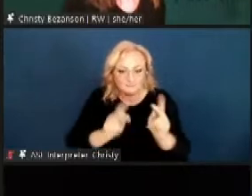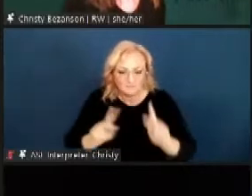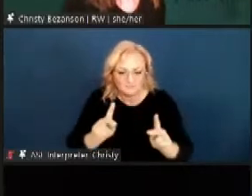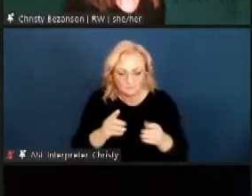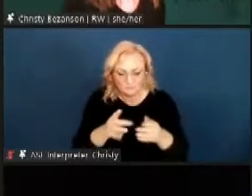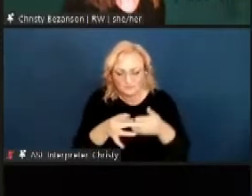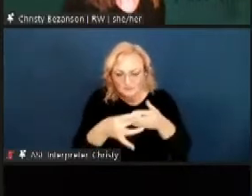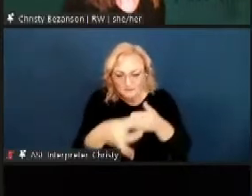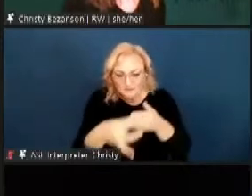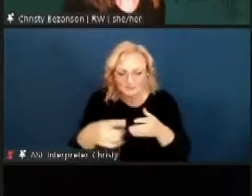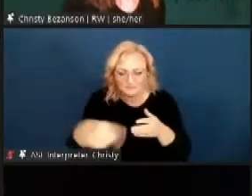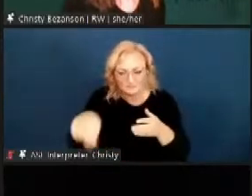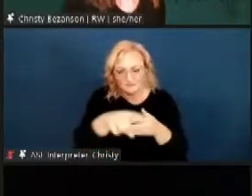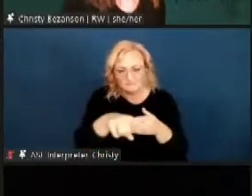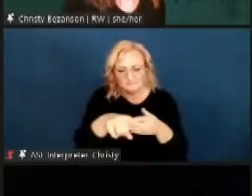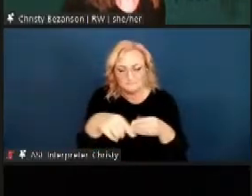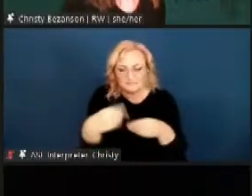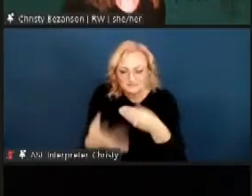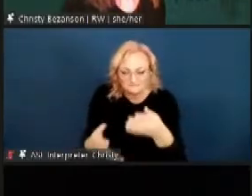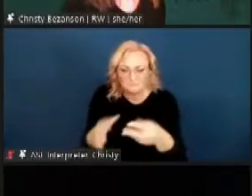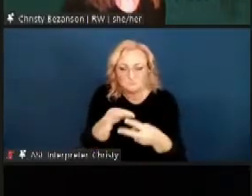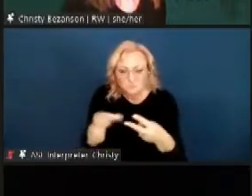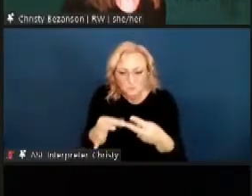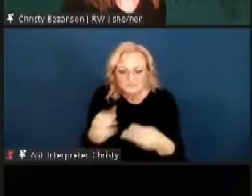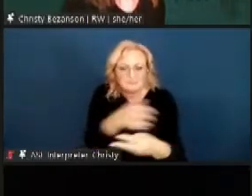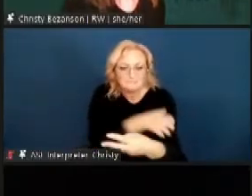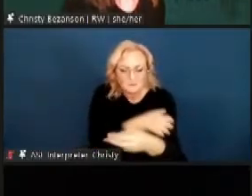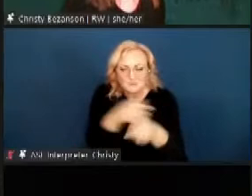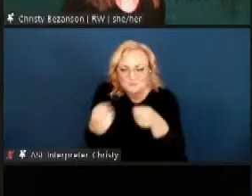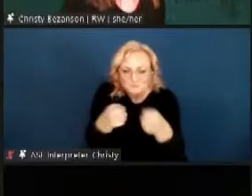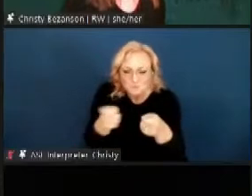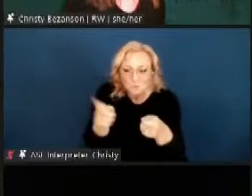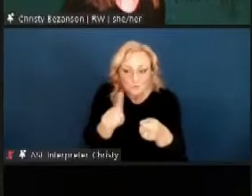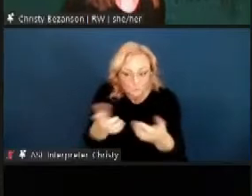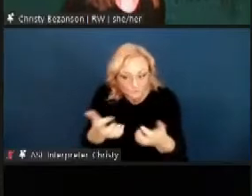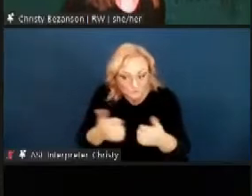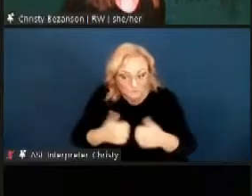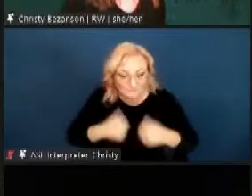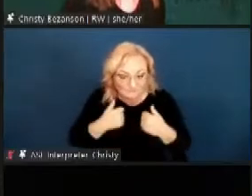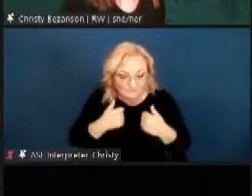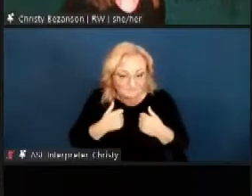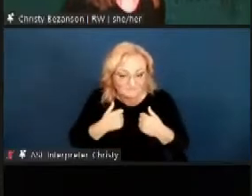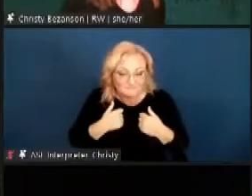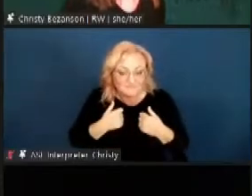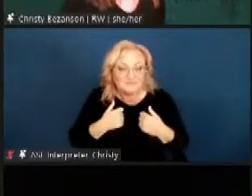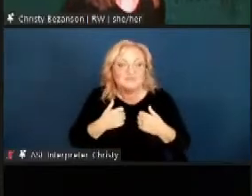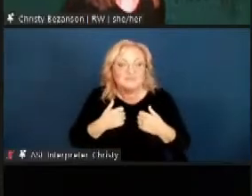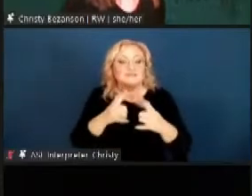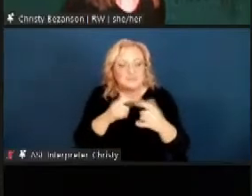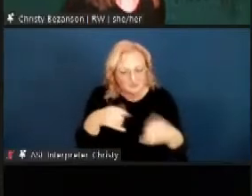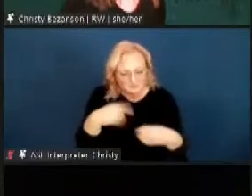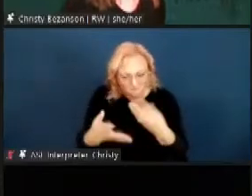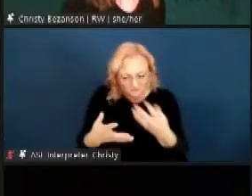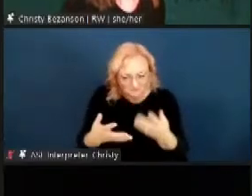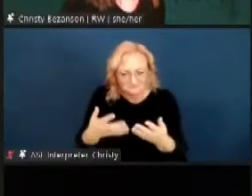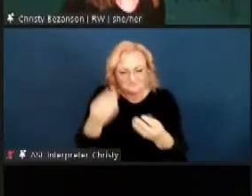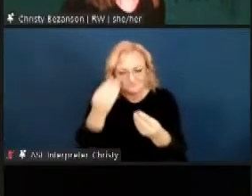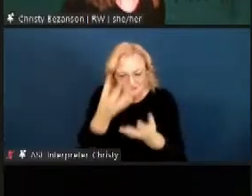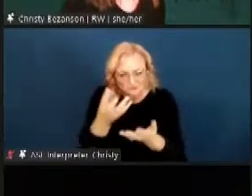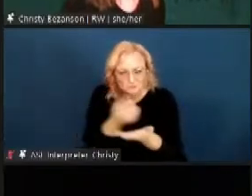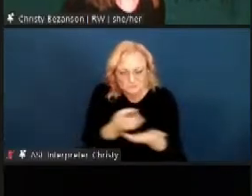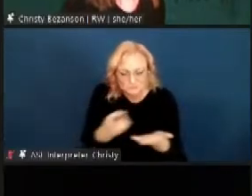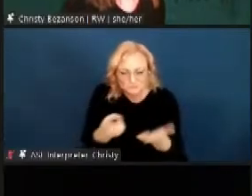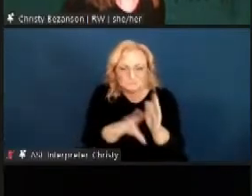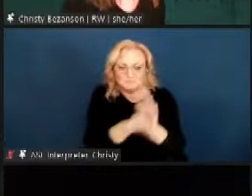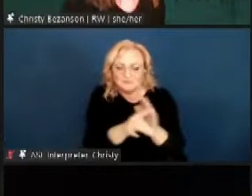people and giving them choice, power, and control over where they want to live, and providing them information and resources in order to do